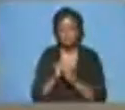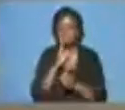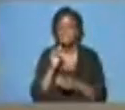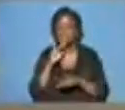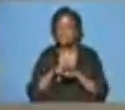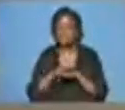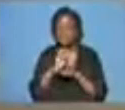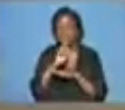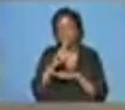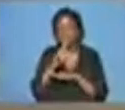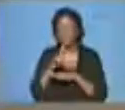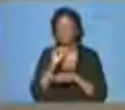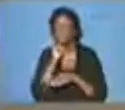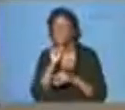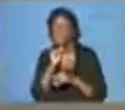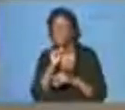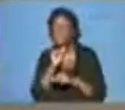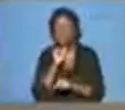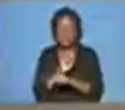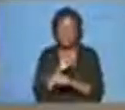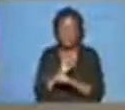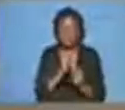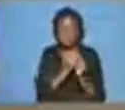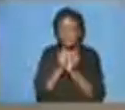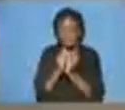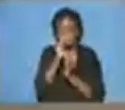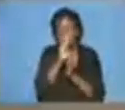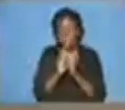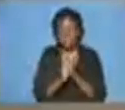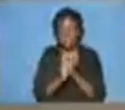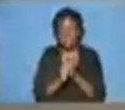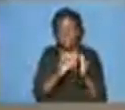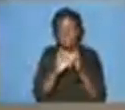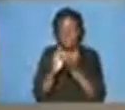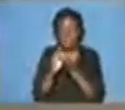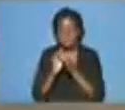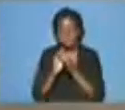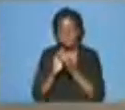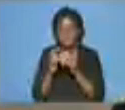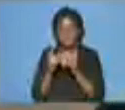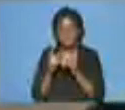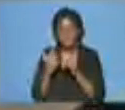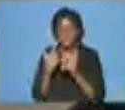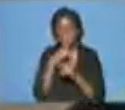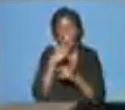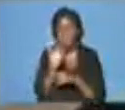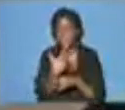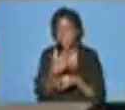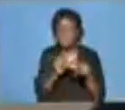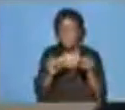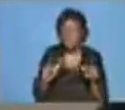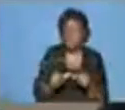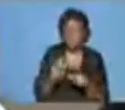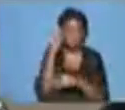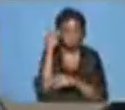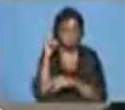EU non-cooperative list has to do with the economic substance regime of the Bahamas. And there were really three aspects on why